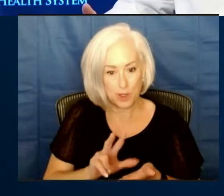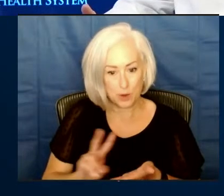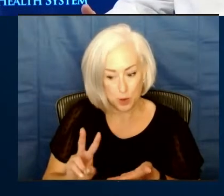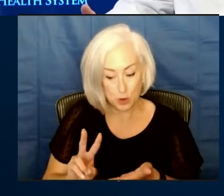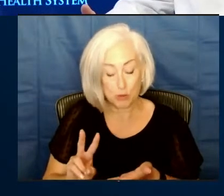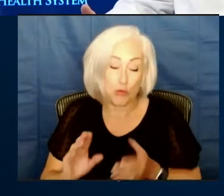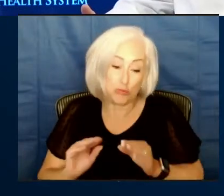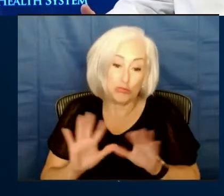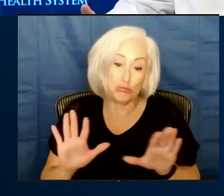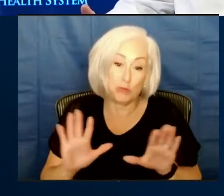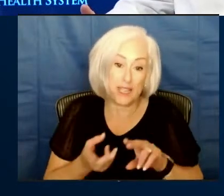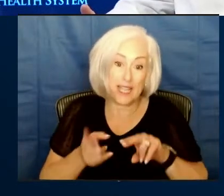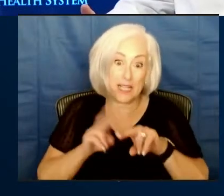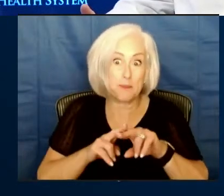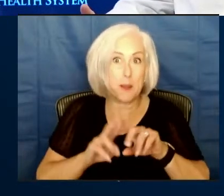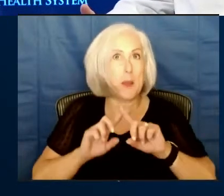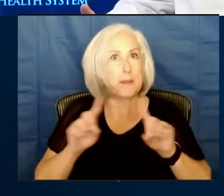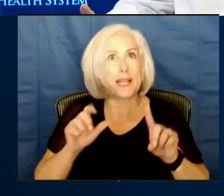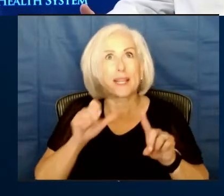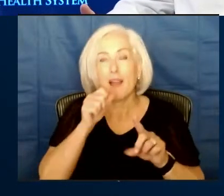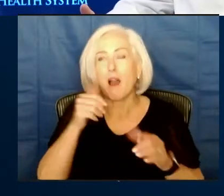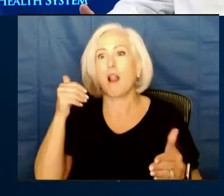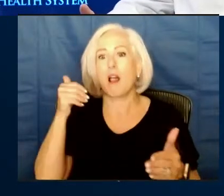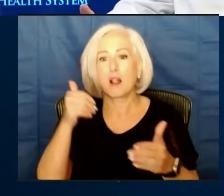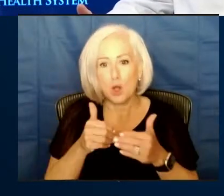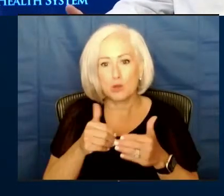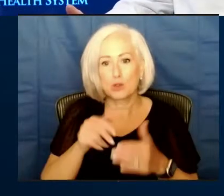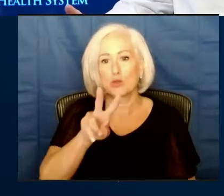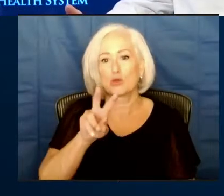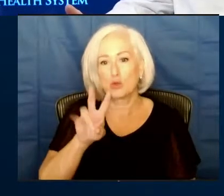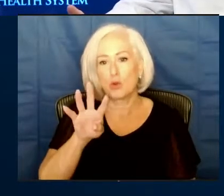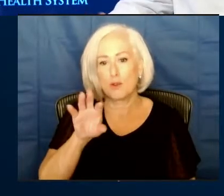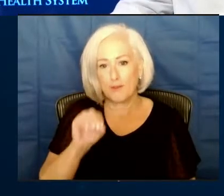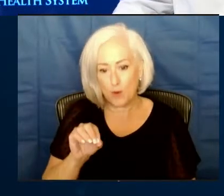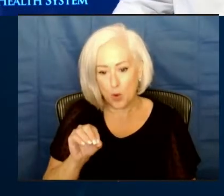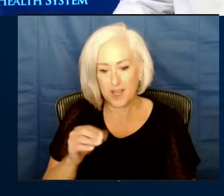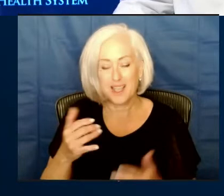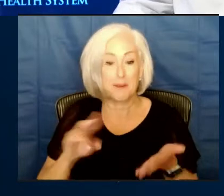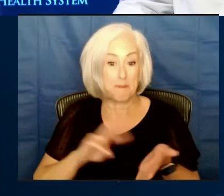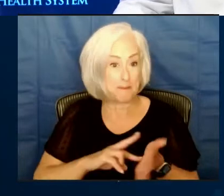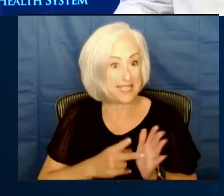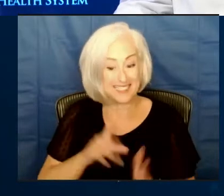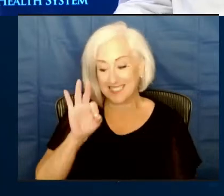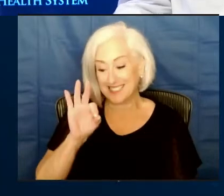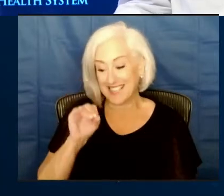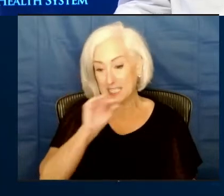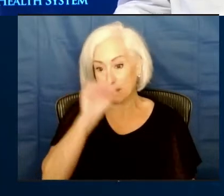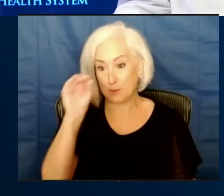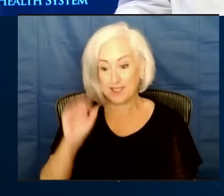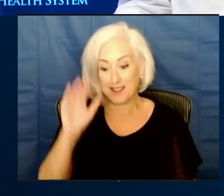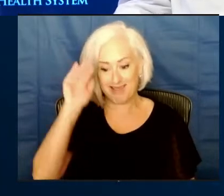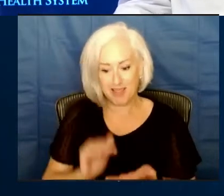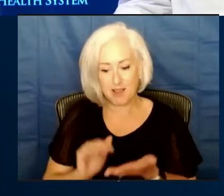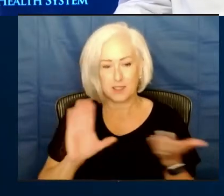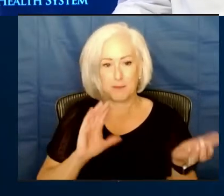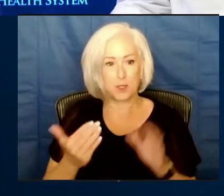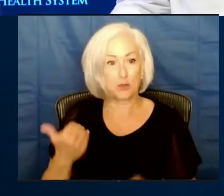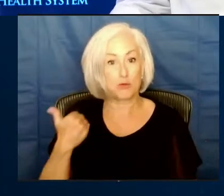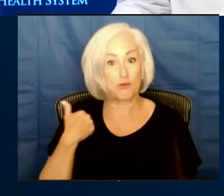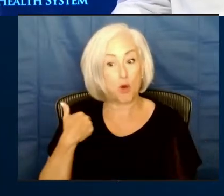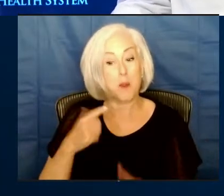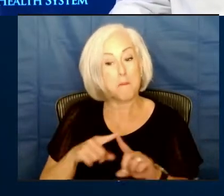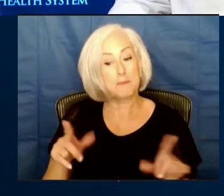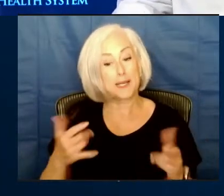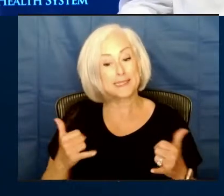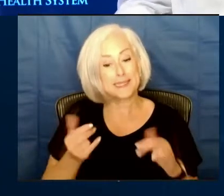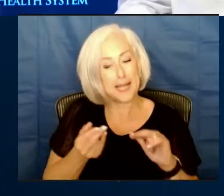near the 240 patients, right? We're 90% down from that. But we have gone up, and it's something we have to watch in